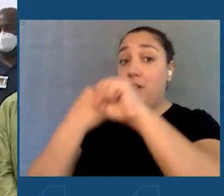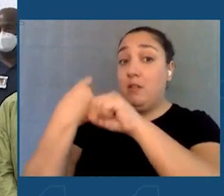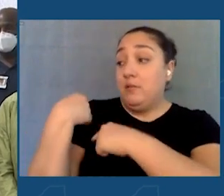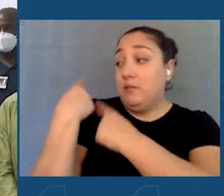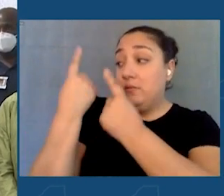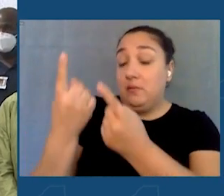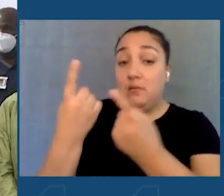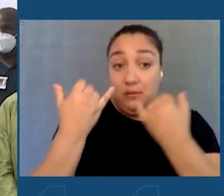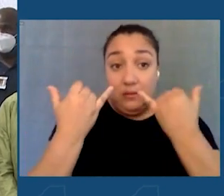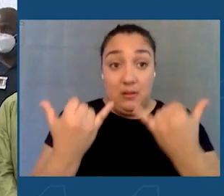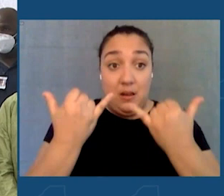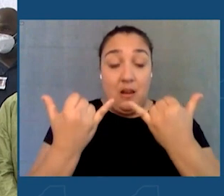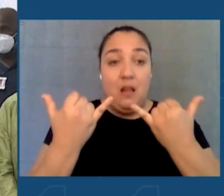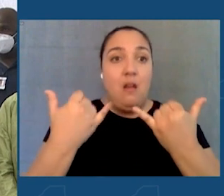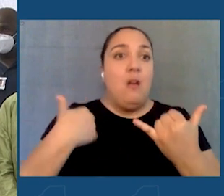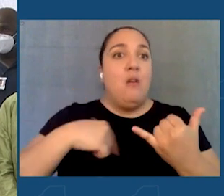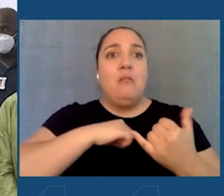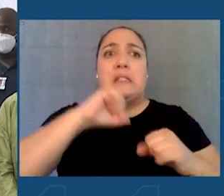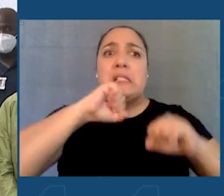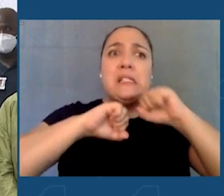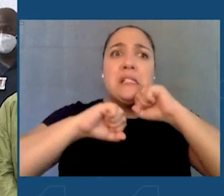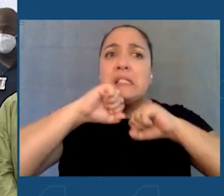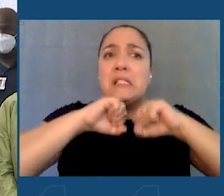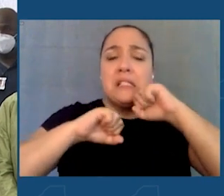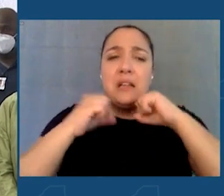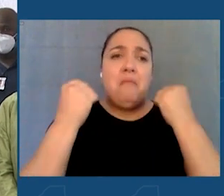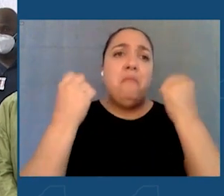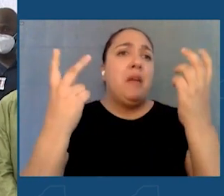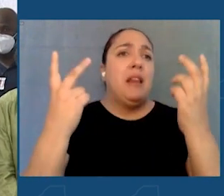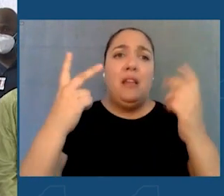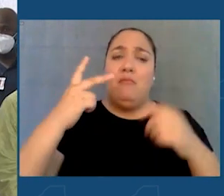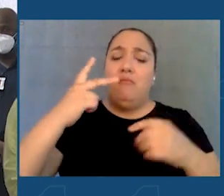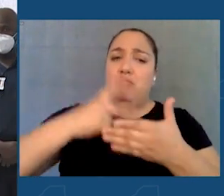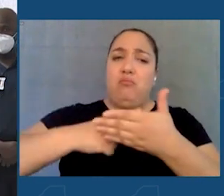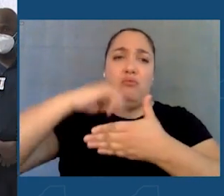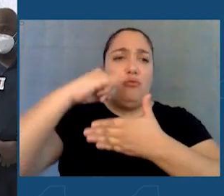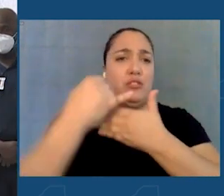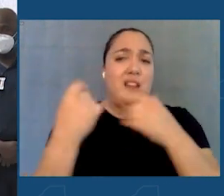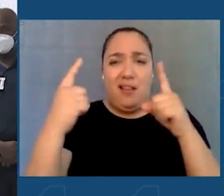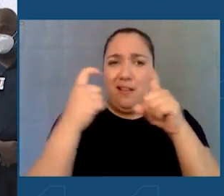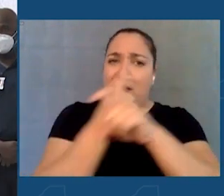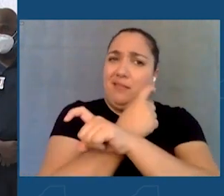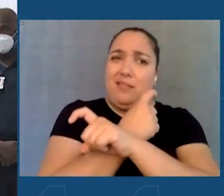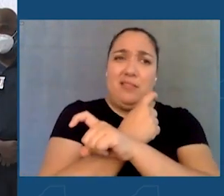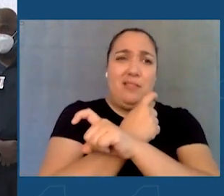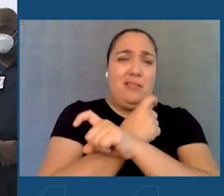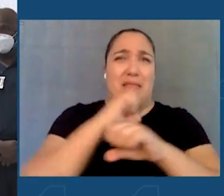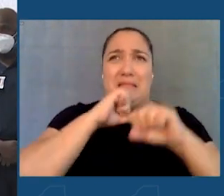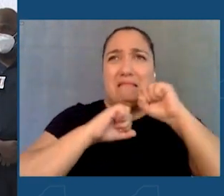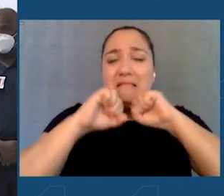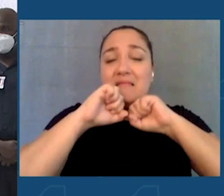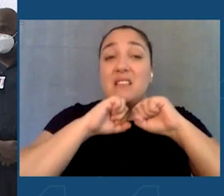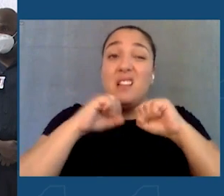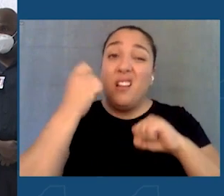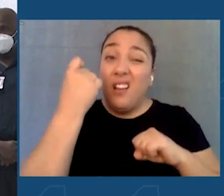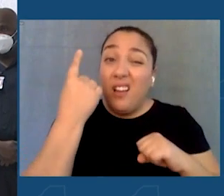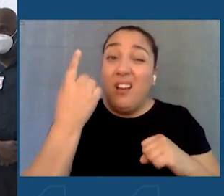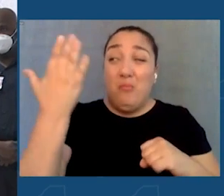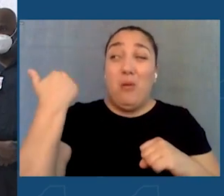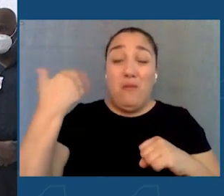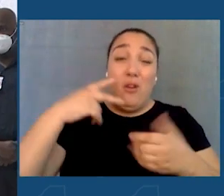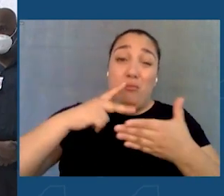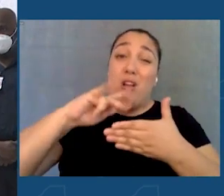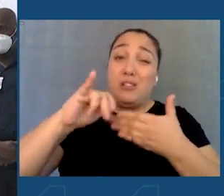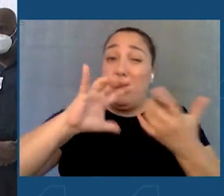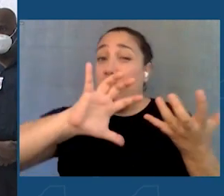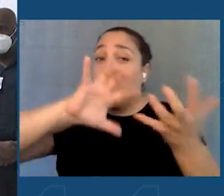to overcome so many project management complexities. I'm not going to recap it, but this project was kind of a mess. We